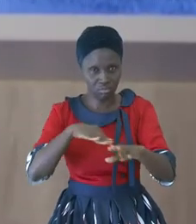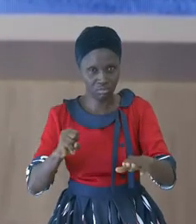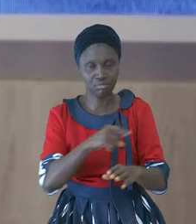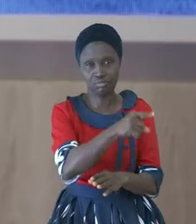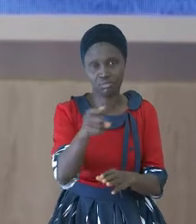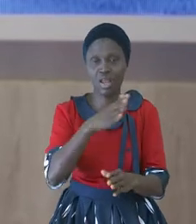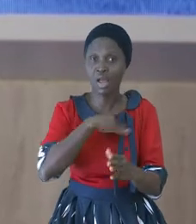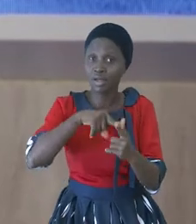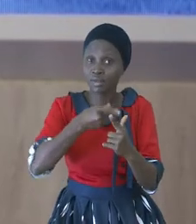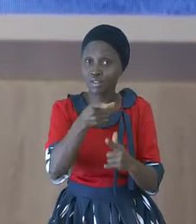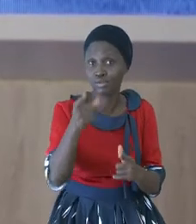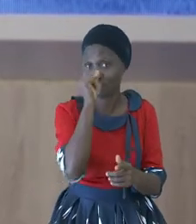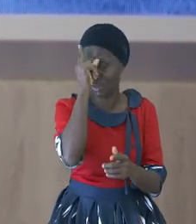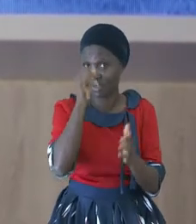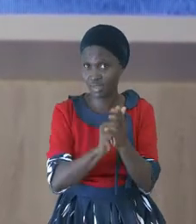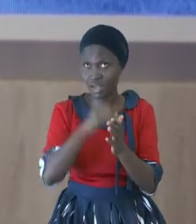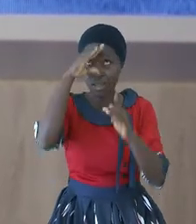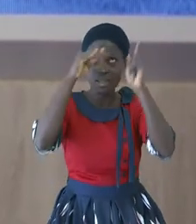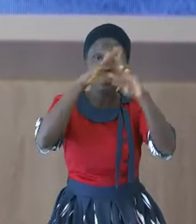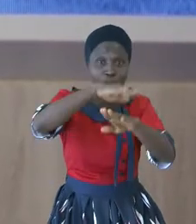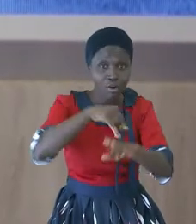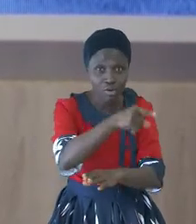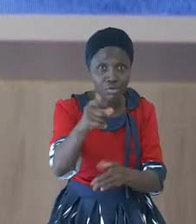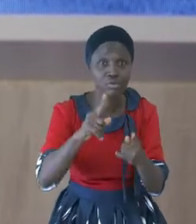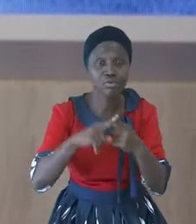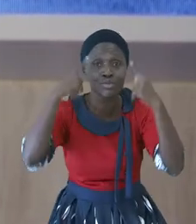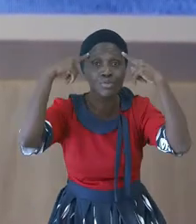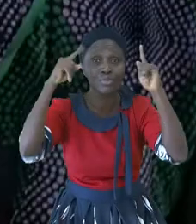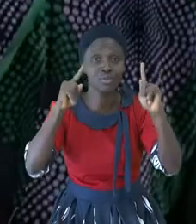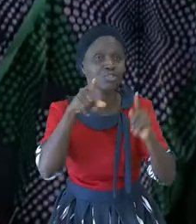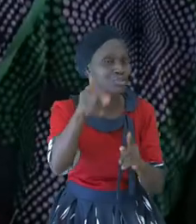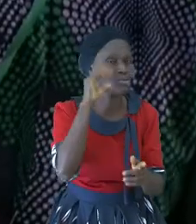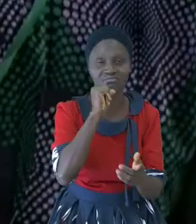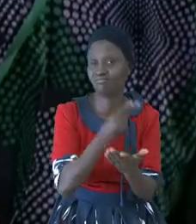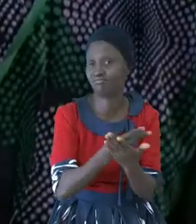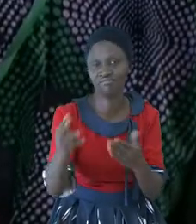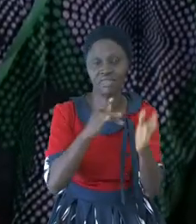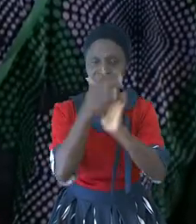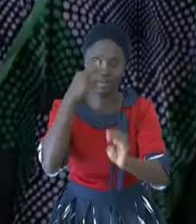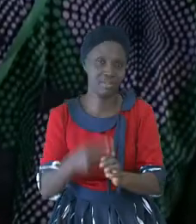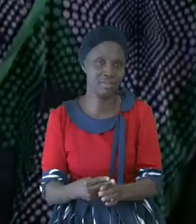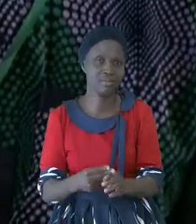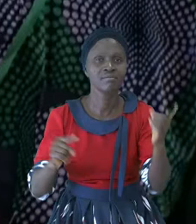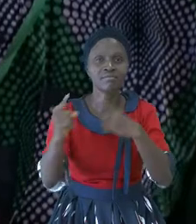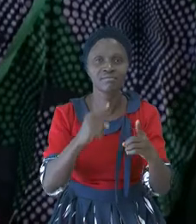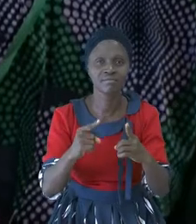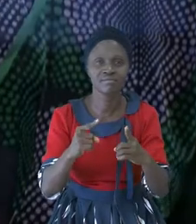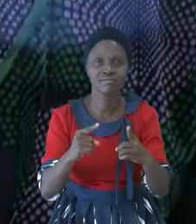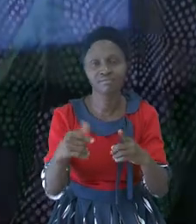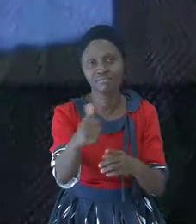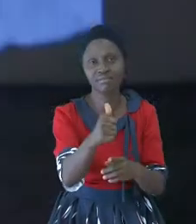you understand he called you to succeed. You will not fail. Yeah. I will not